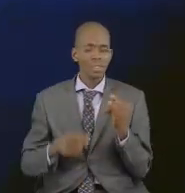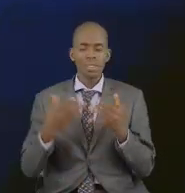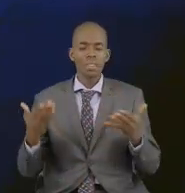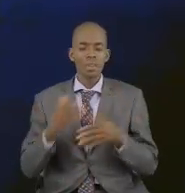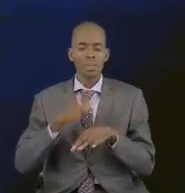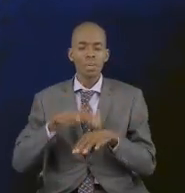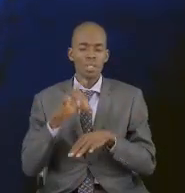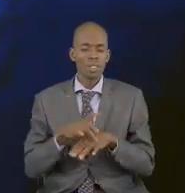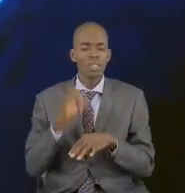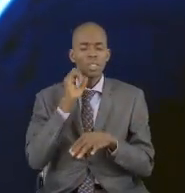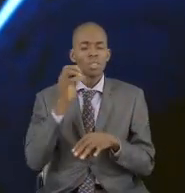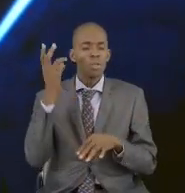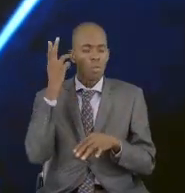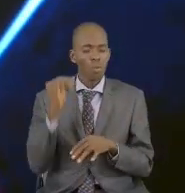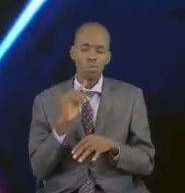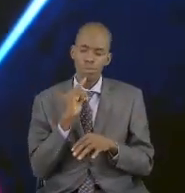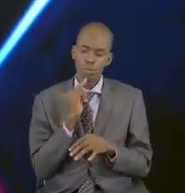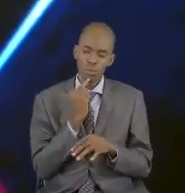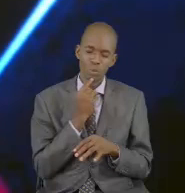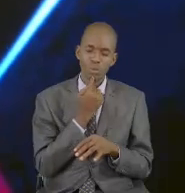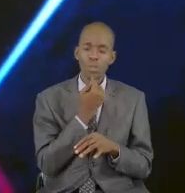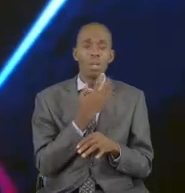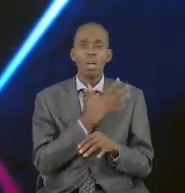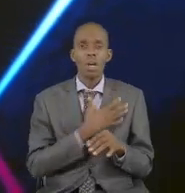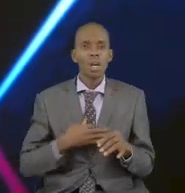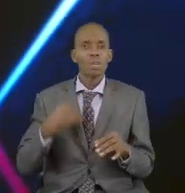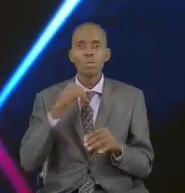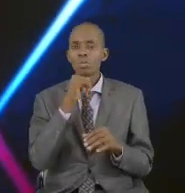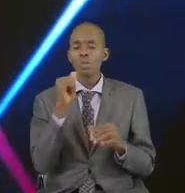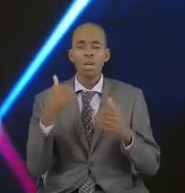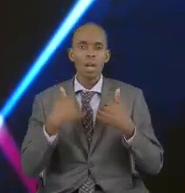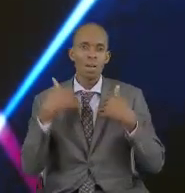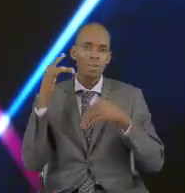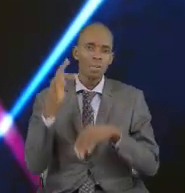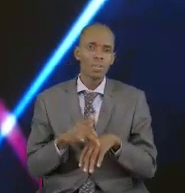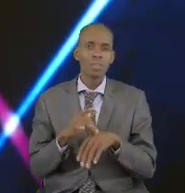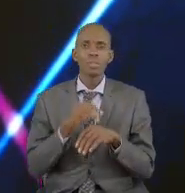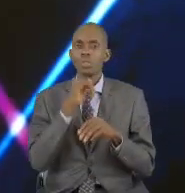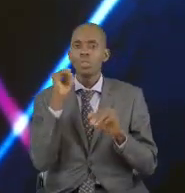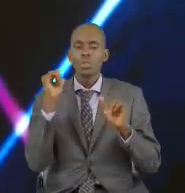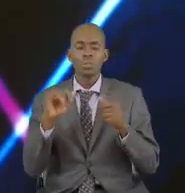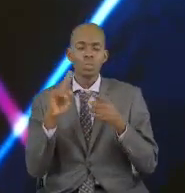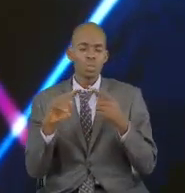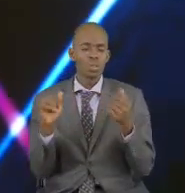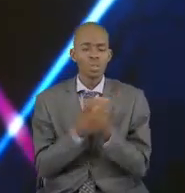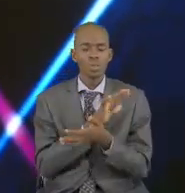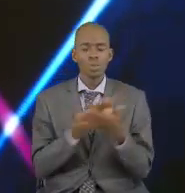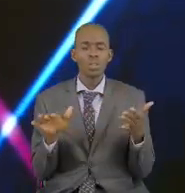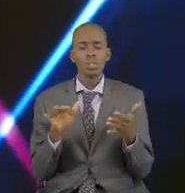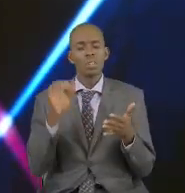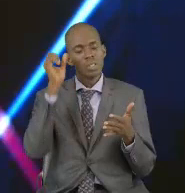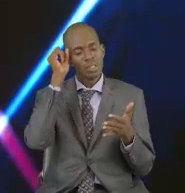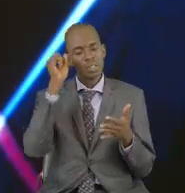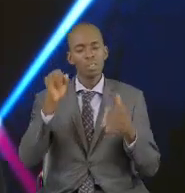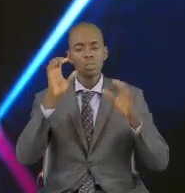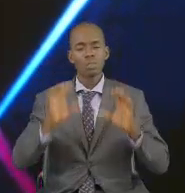was consistent. And you couldn't affect, you couldn't destroy his